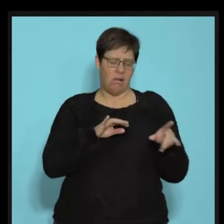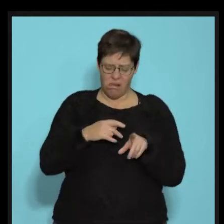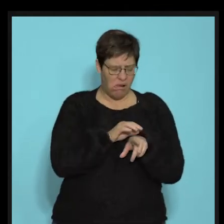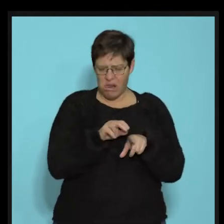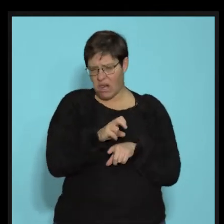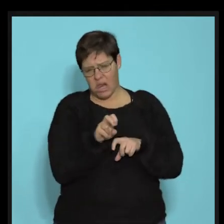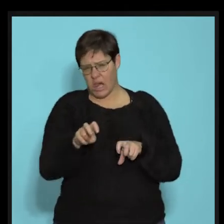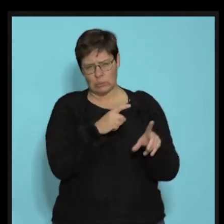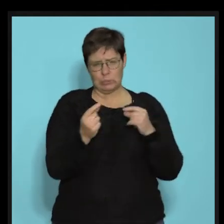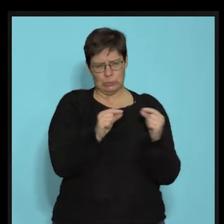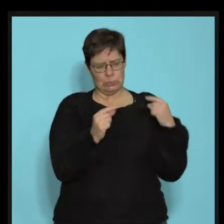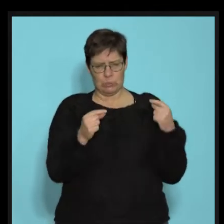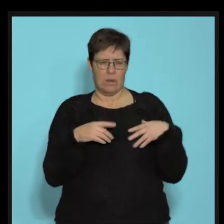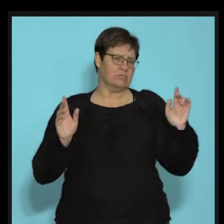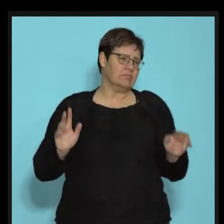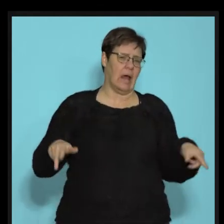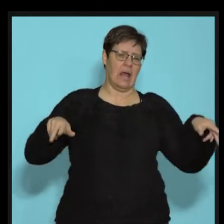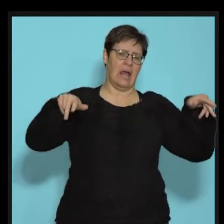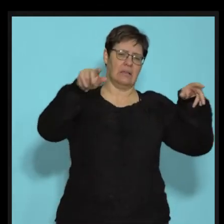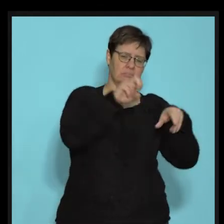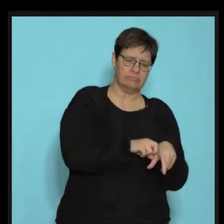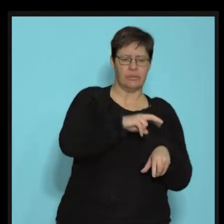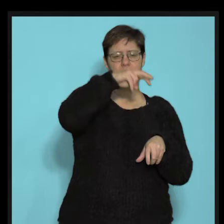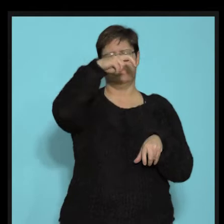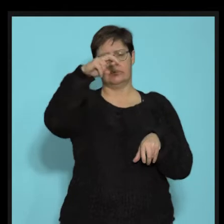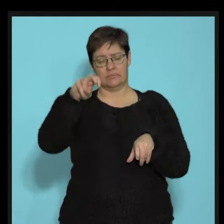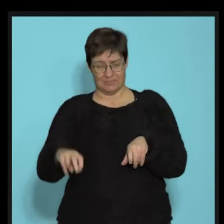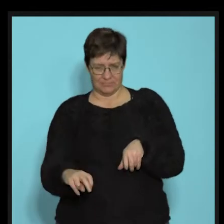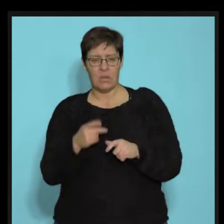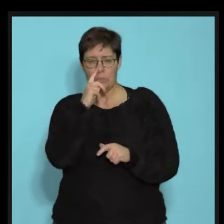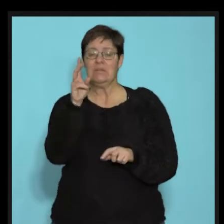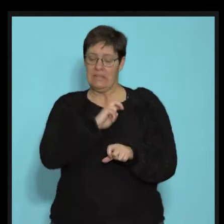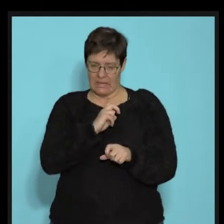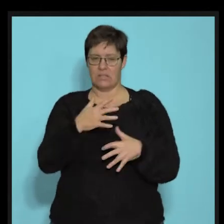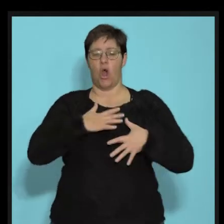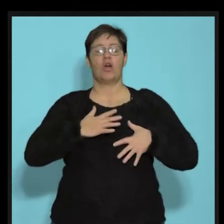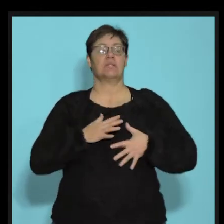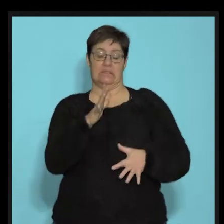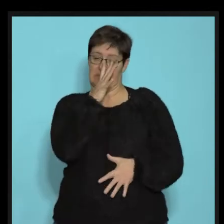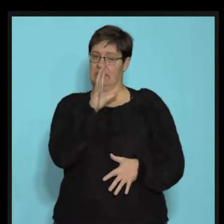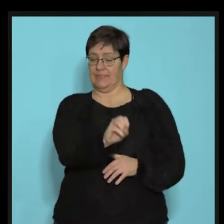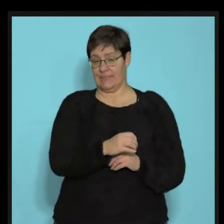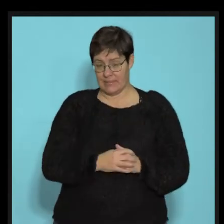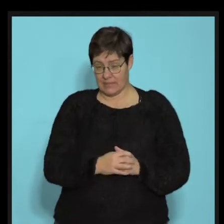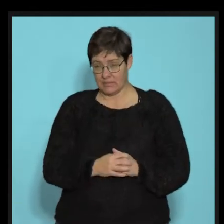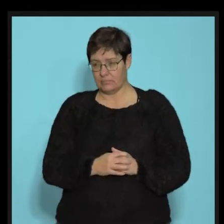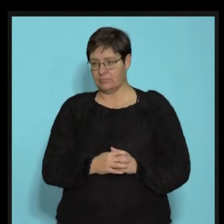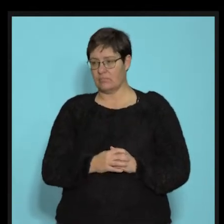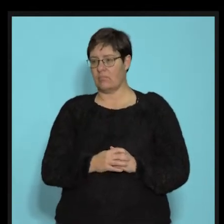show, they are flying, so they're going to need a lot of oxygen. So what is going to happen here is, when